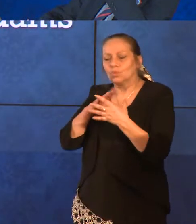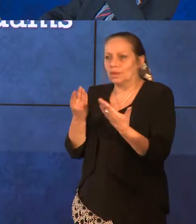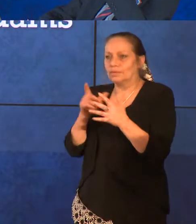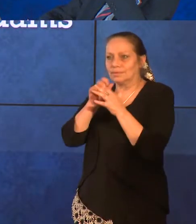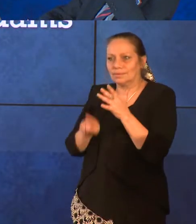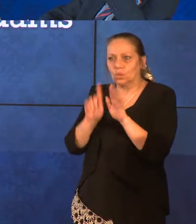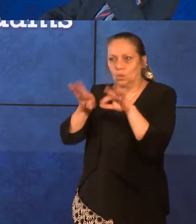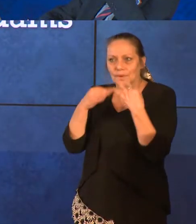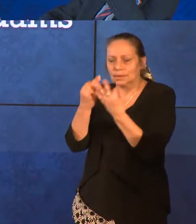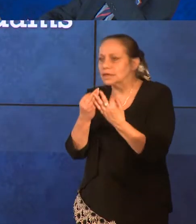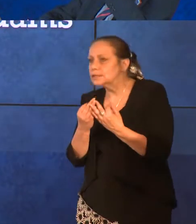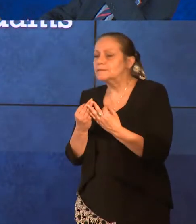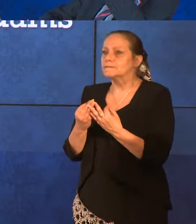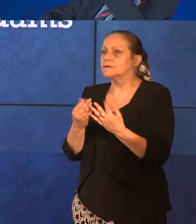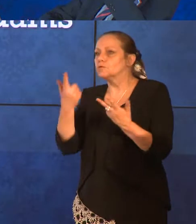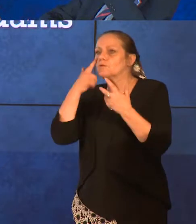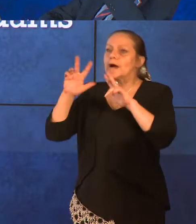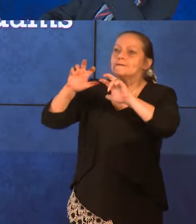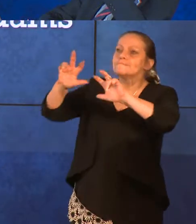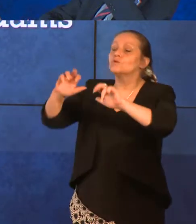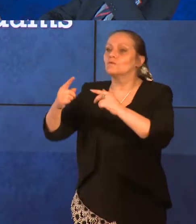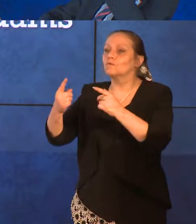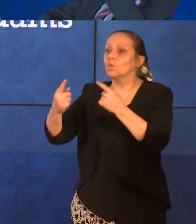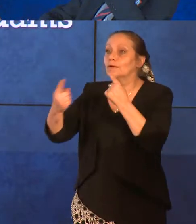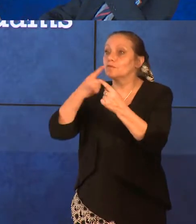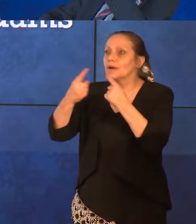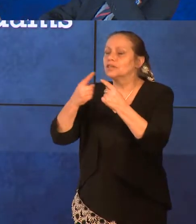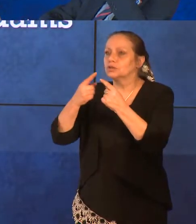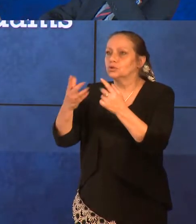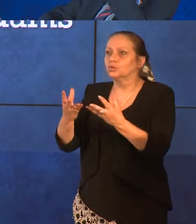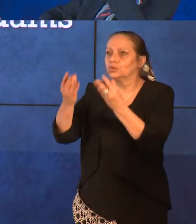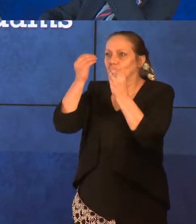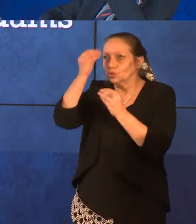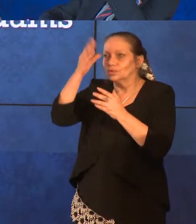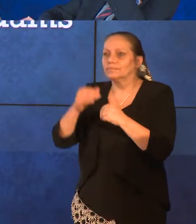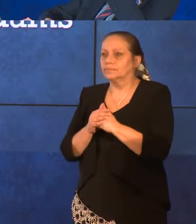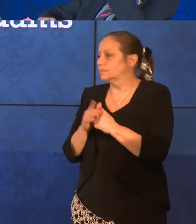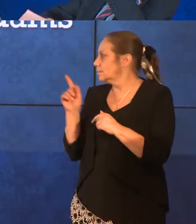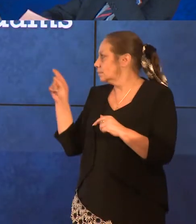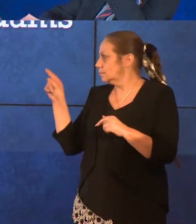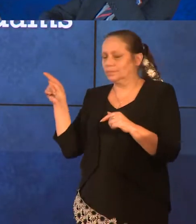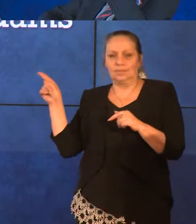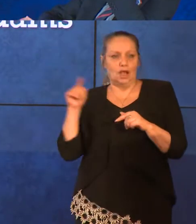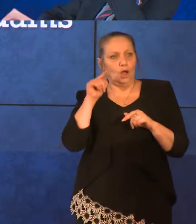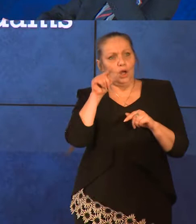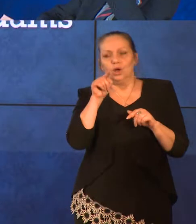our main source of information, and it's definitely a wealth of knowledge. So you'd get a